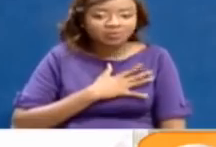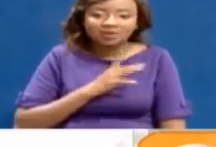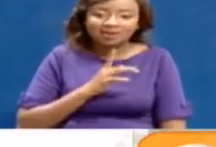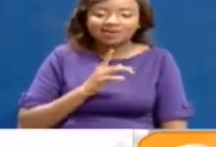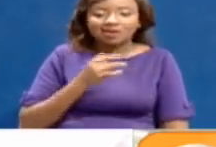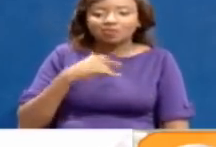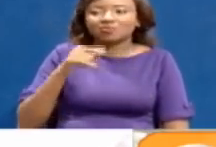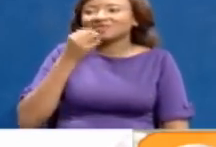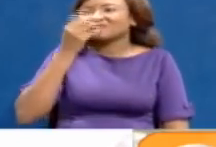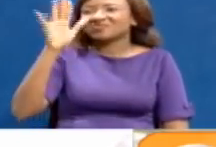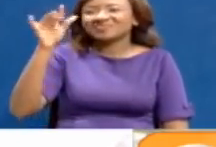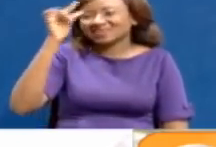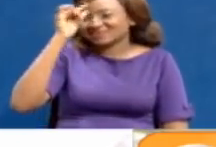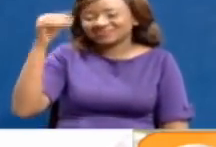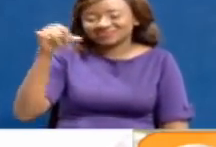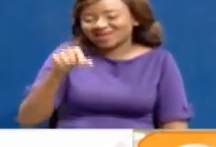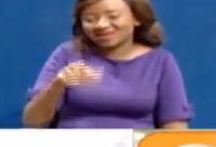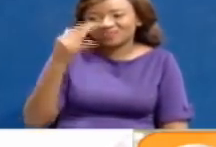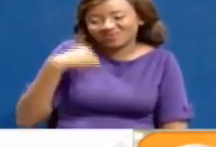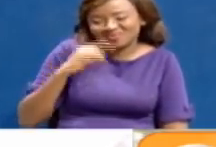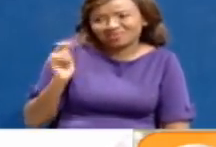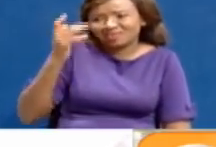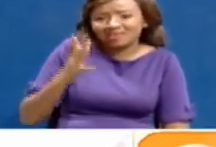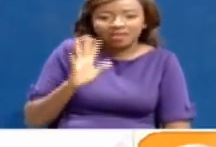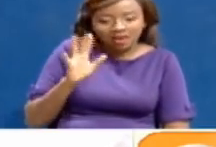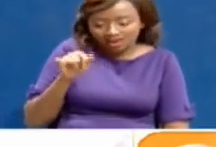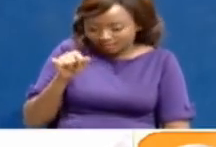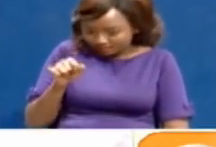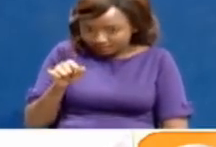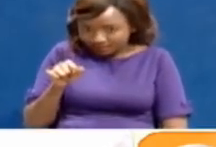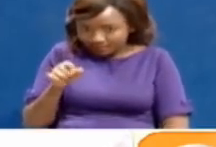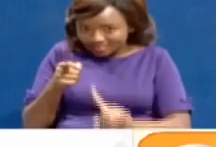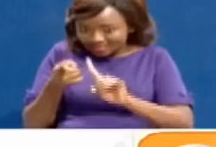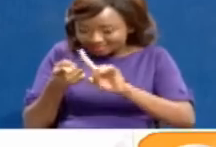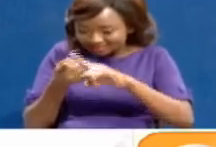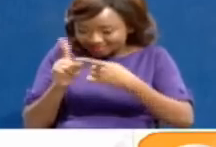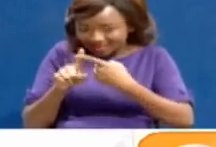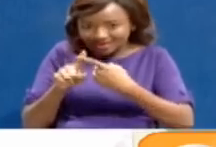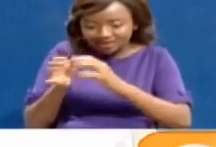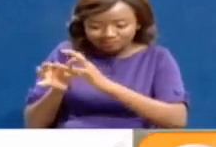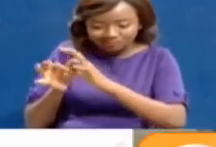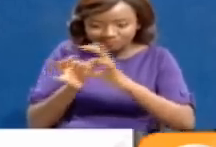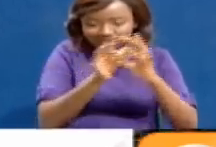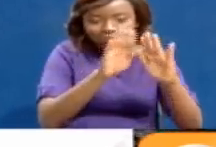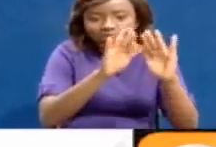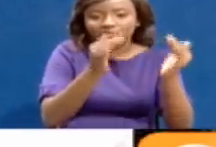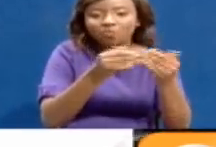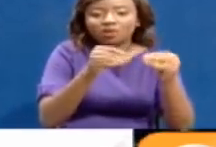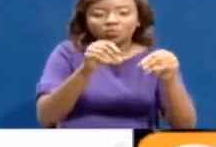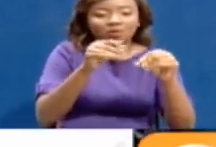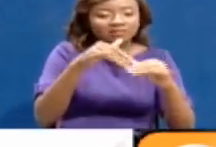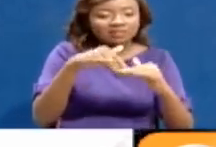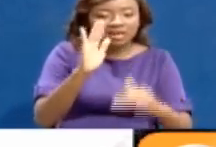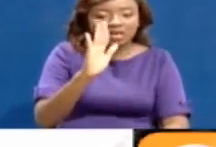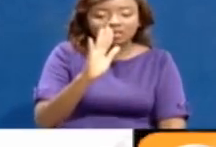us because we are Kenyans. No, we have to match the world standards. So could there be a silver lining despite the disruption caused by